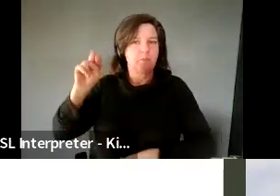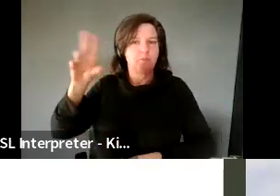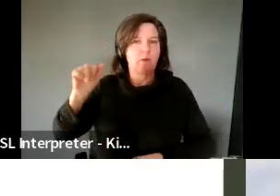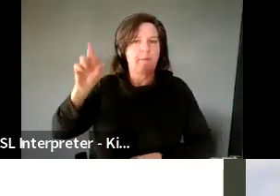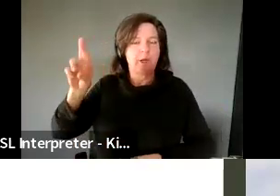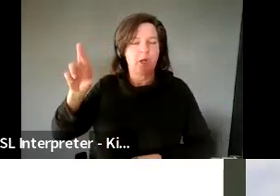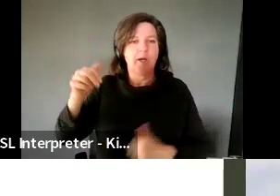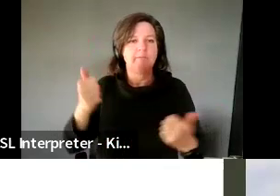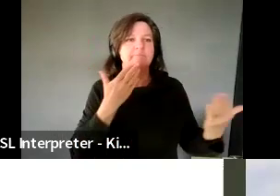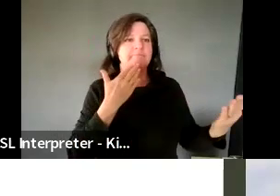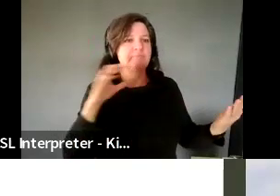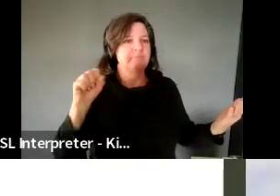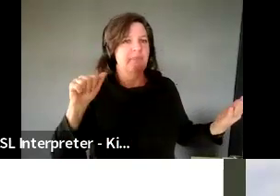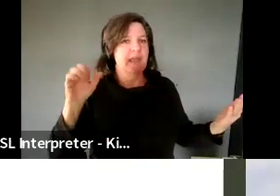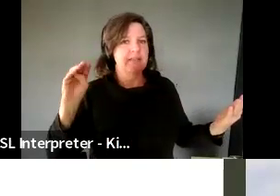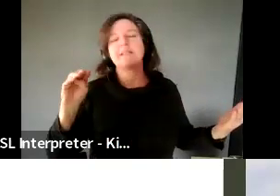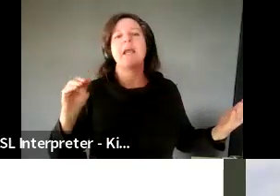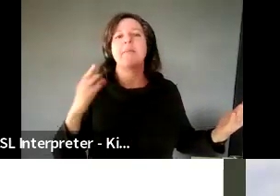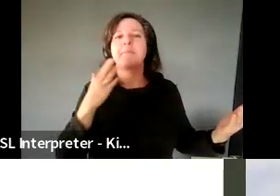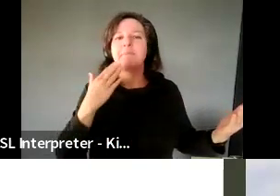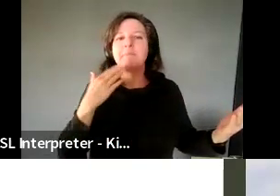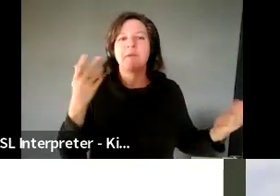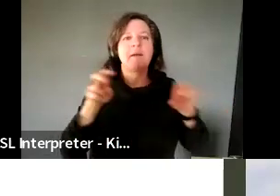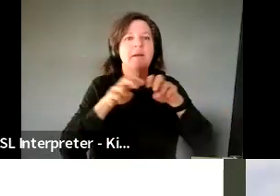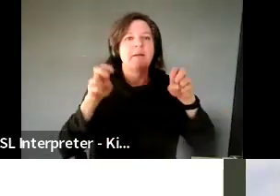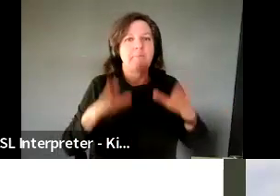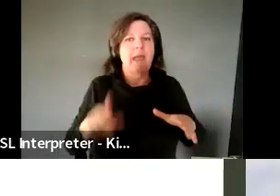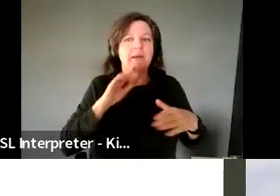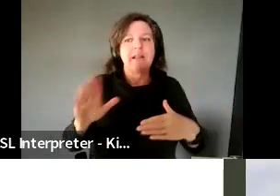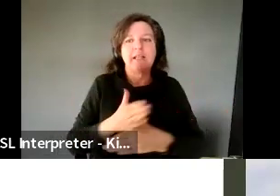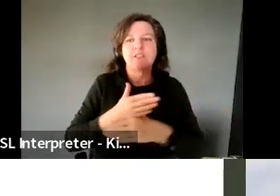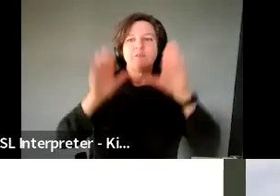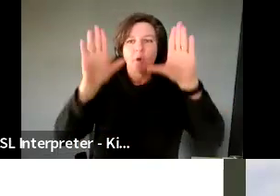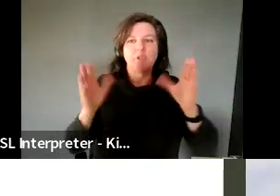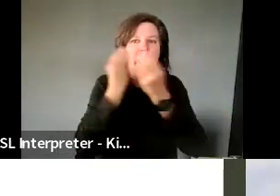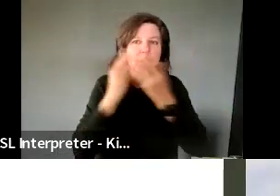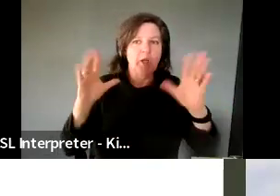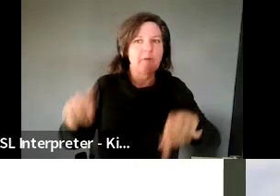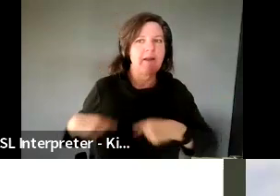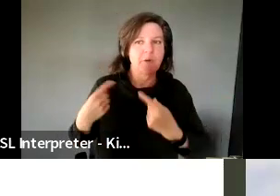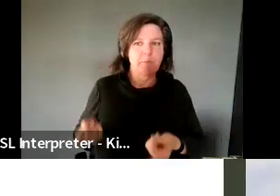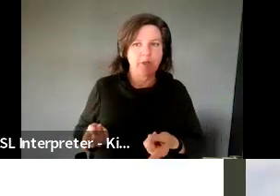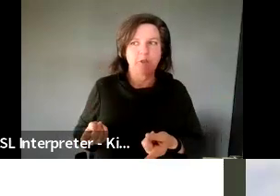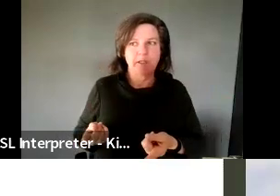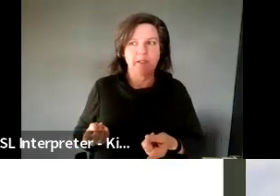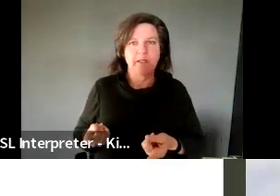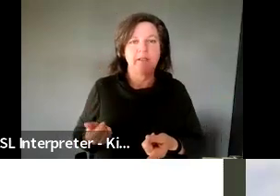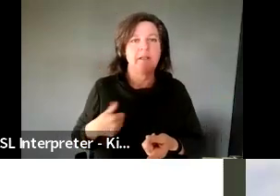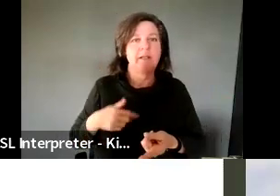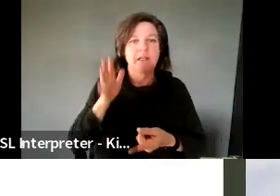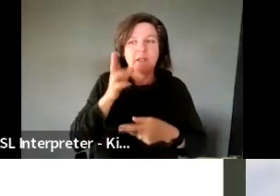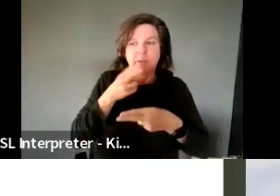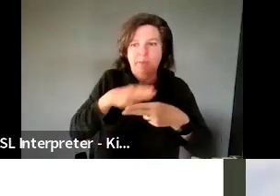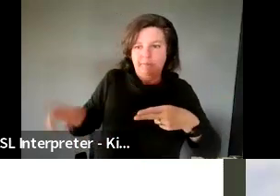Thank you, Sam. Thank you all panelists for sharing some great information so far. So I'll be brief. I know